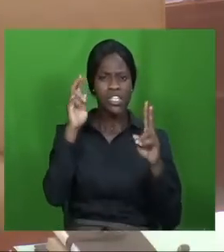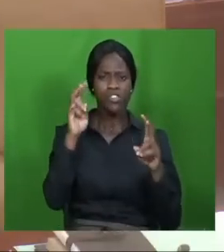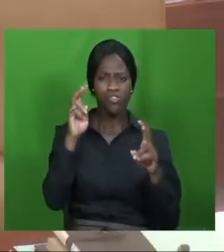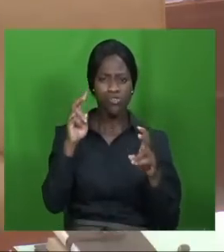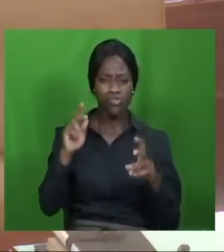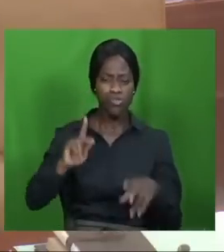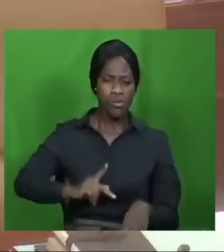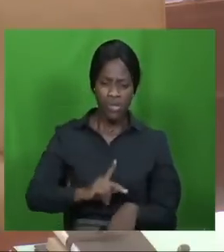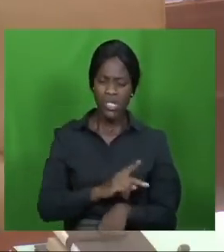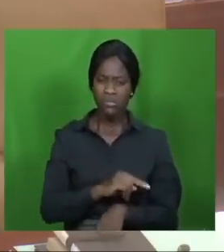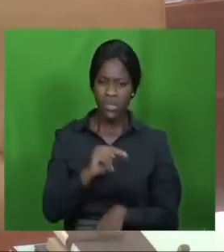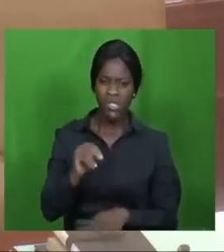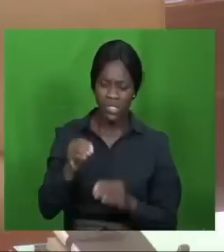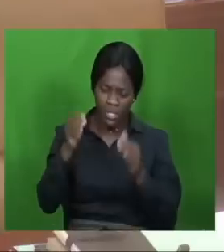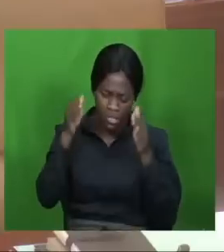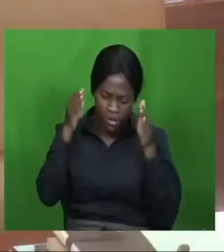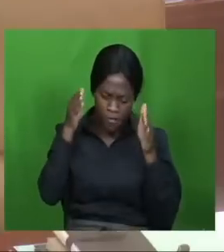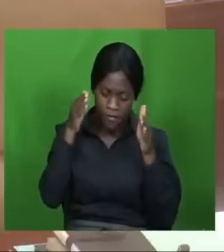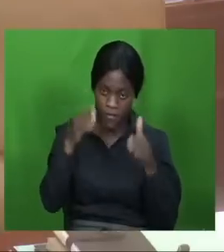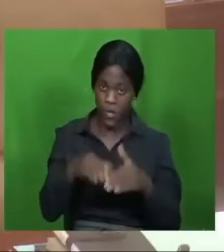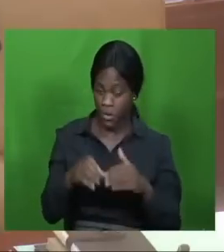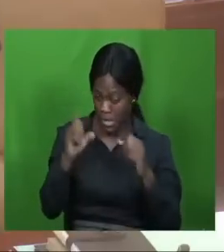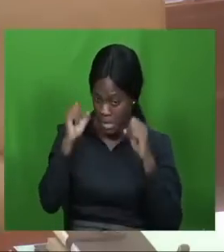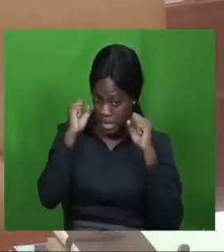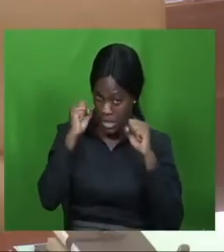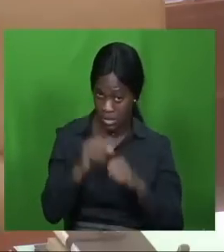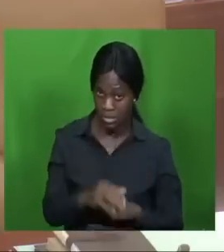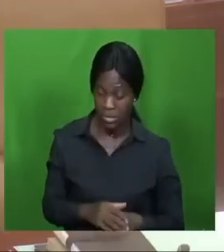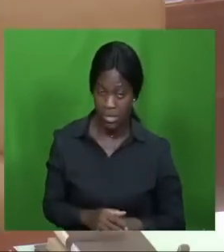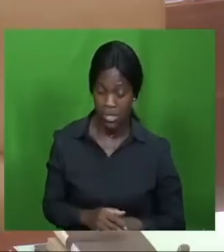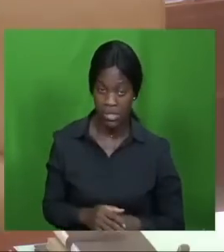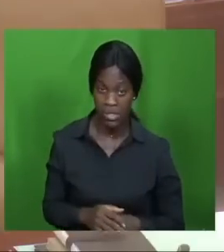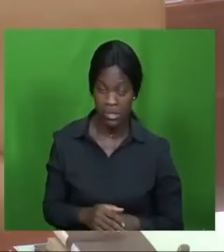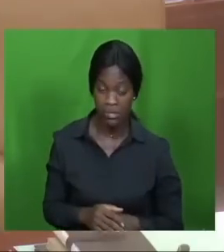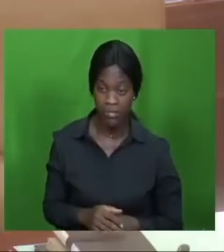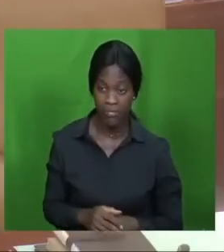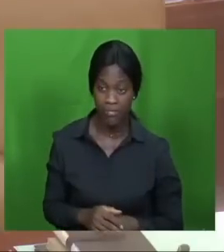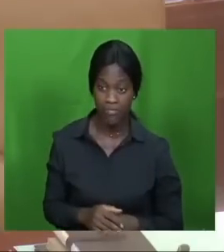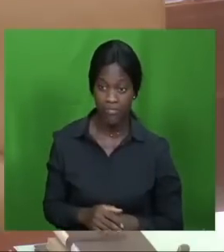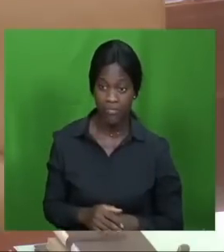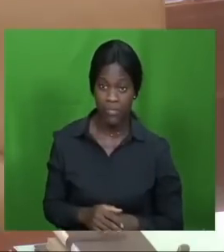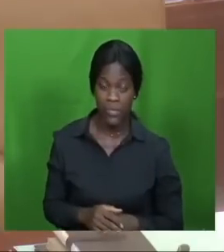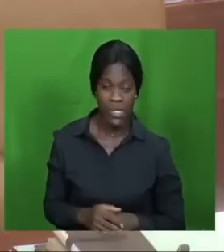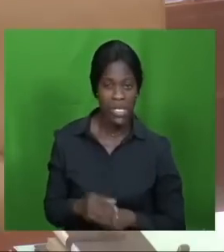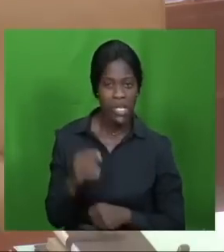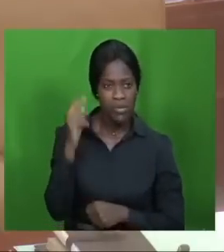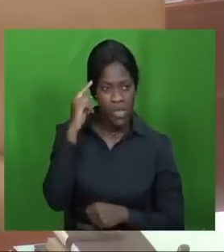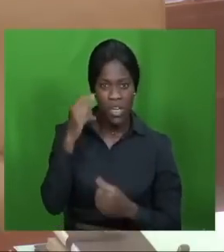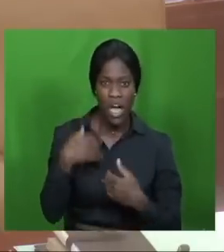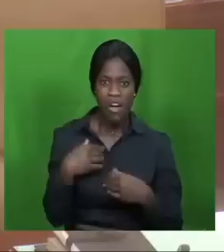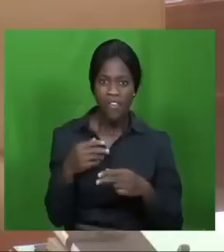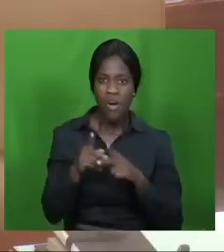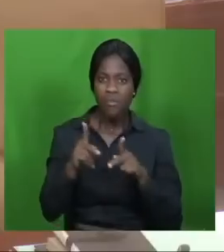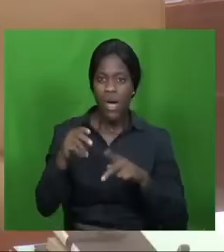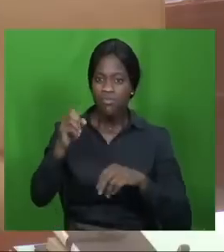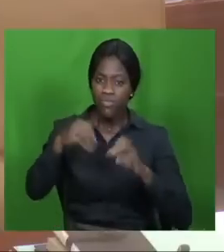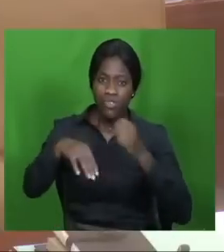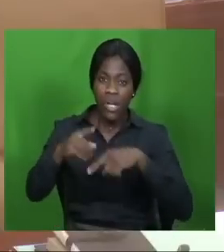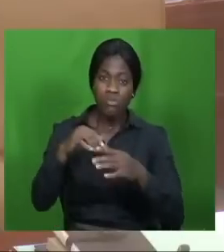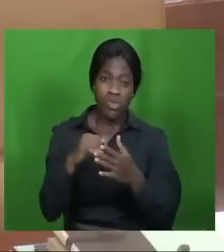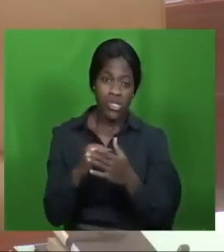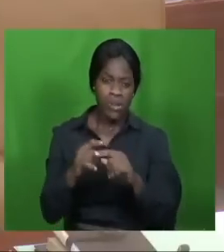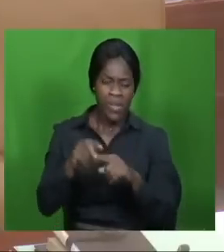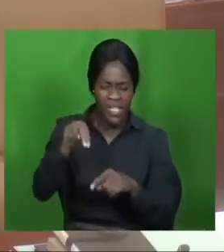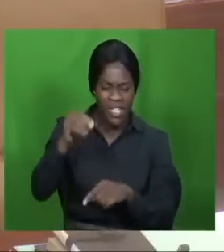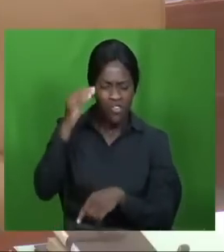up seriously. Subsequent to its launch, I have heard you make public comments about it. We should know how